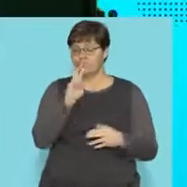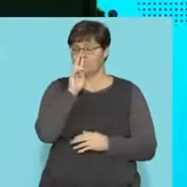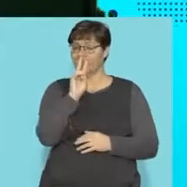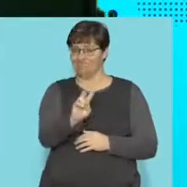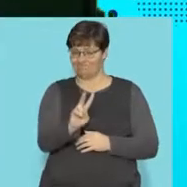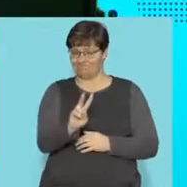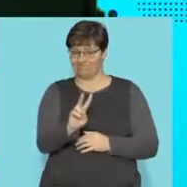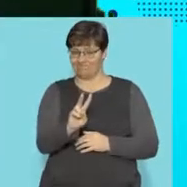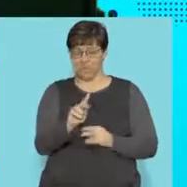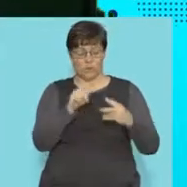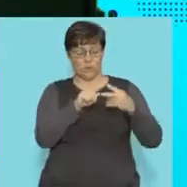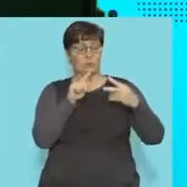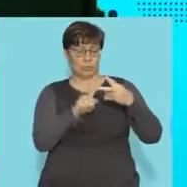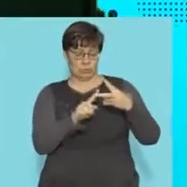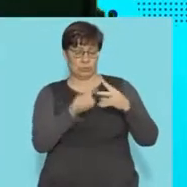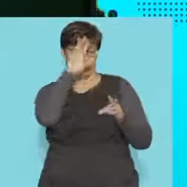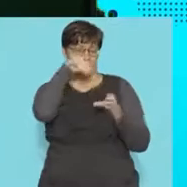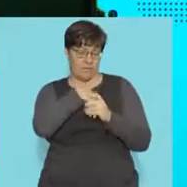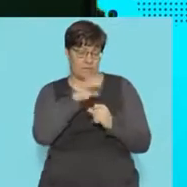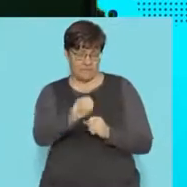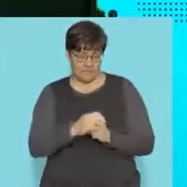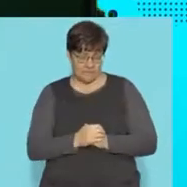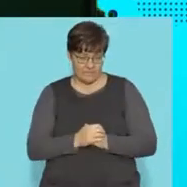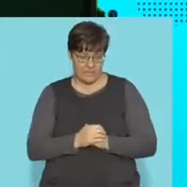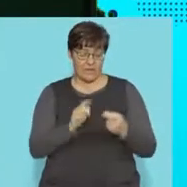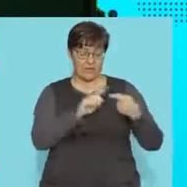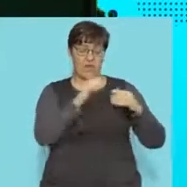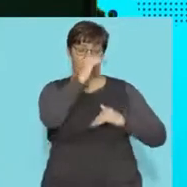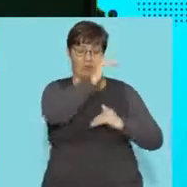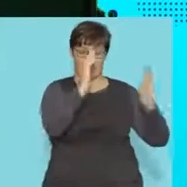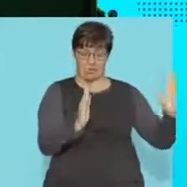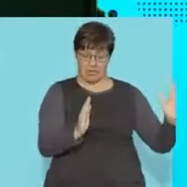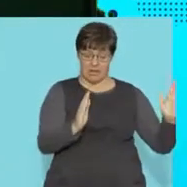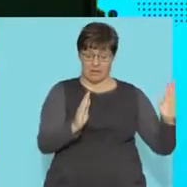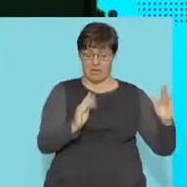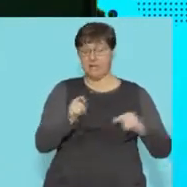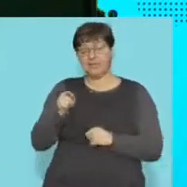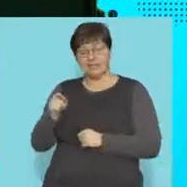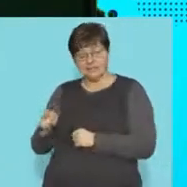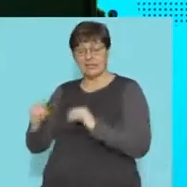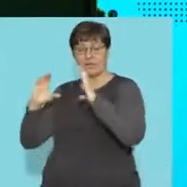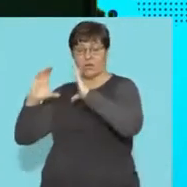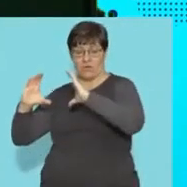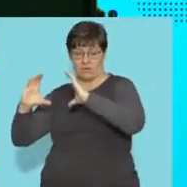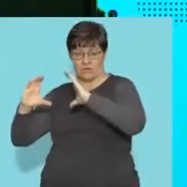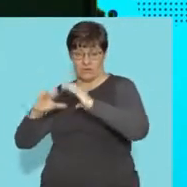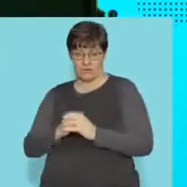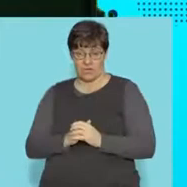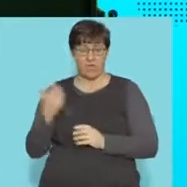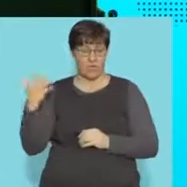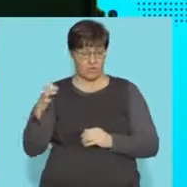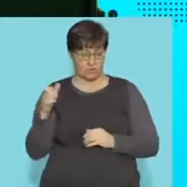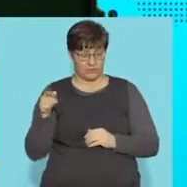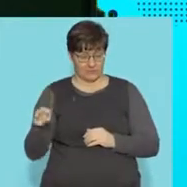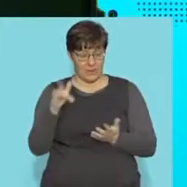see that I have two shapes involved in this question. I have the rectangular field and I have my large gold